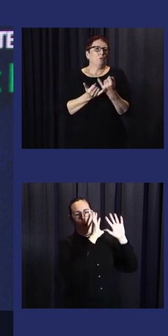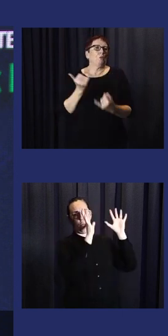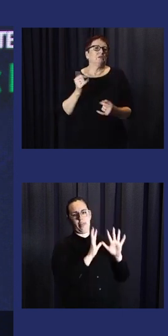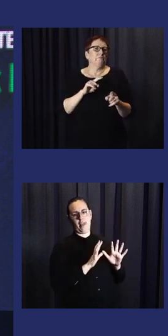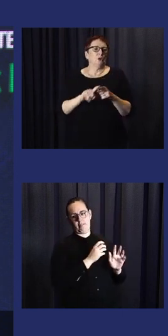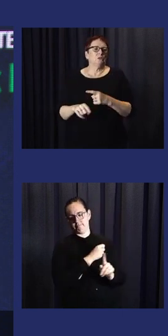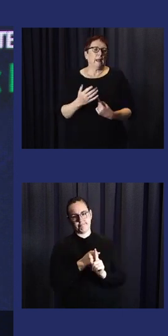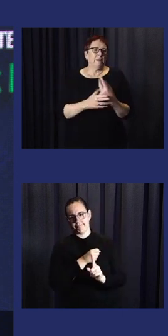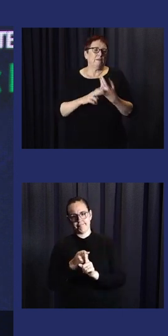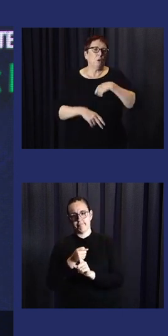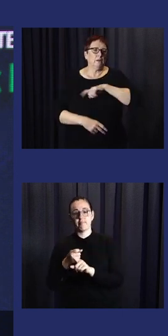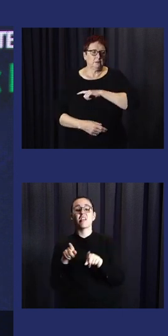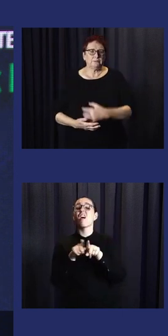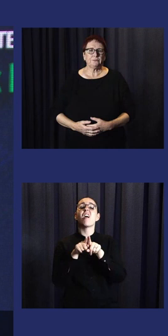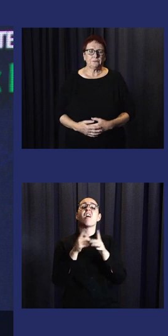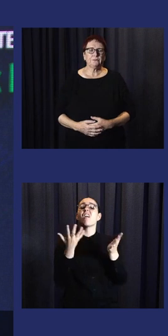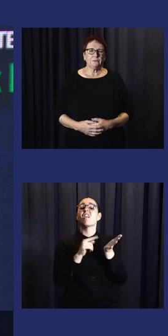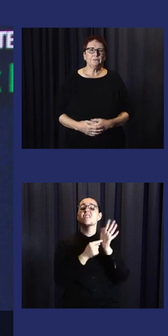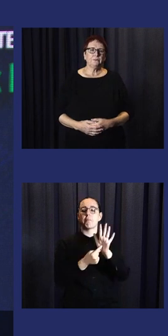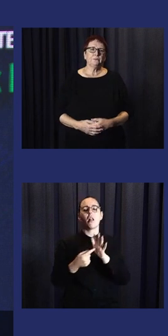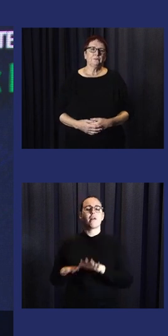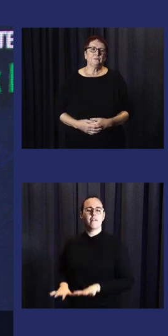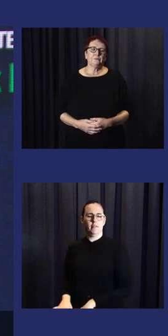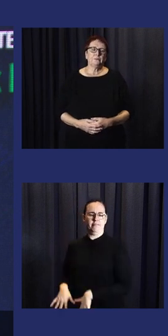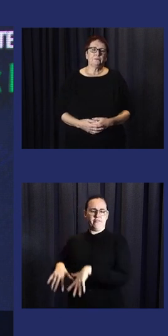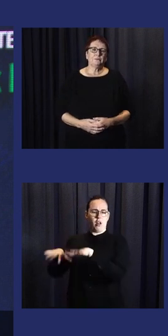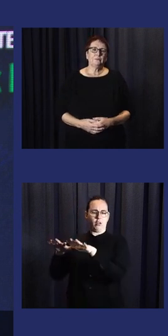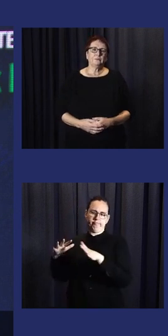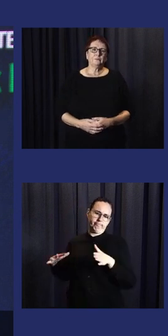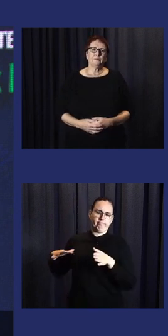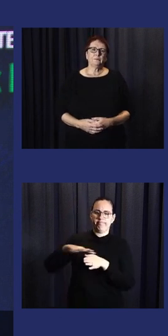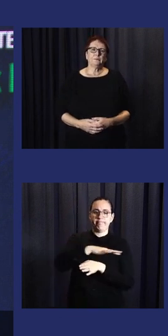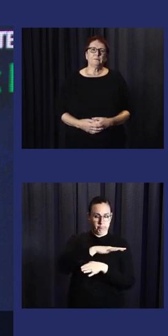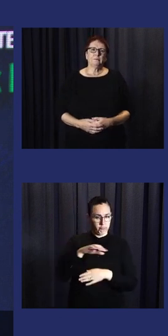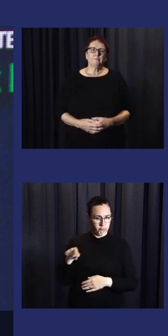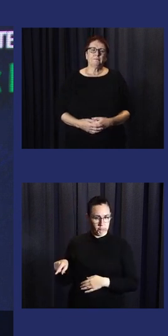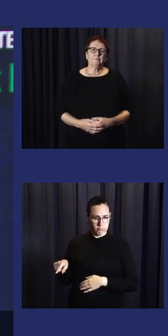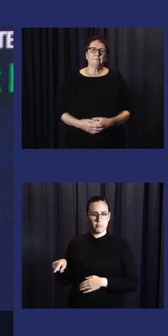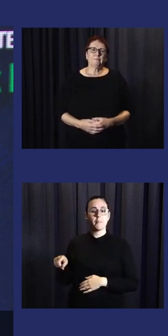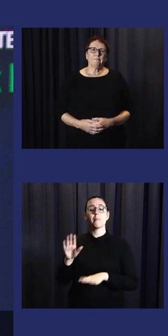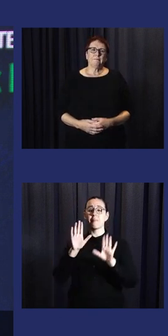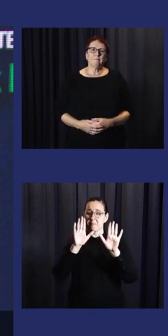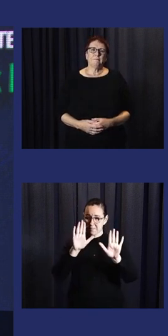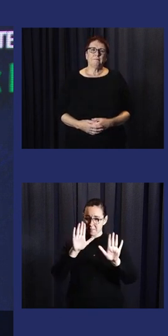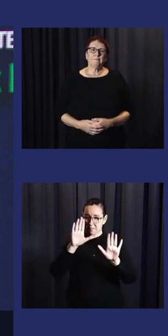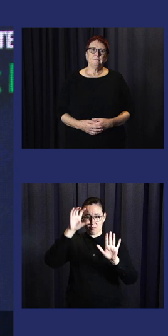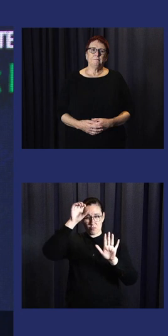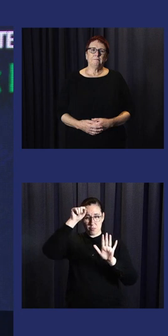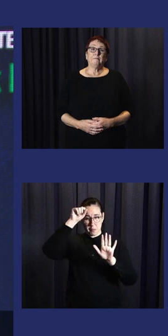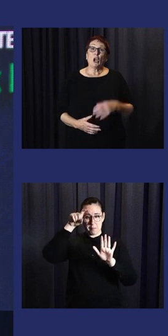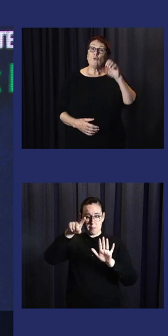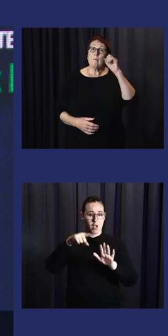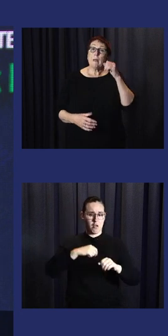disasters. As we remember, the mega thrust earthquake that created a massive tsunami in